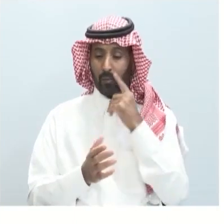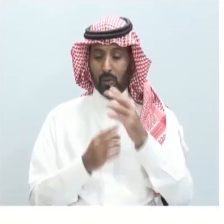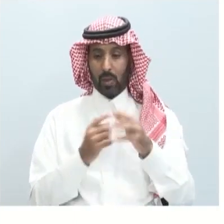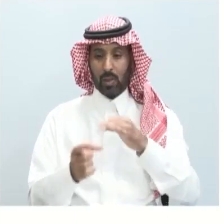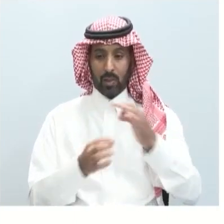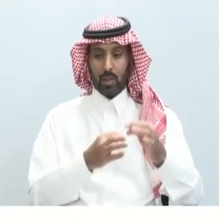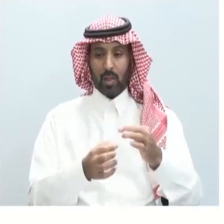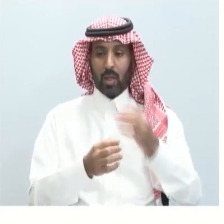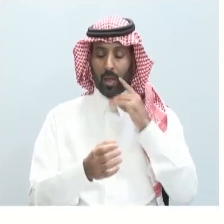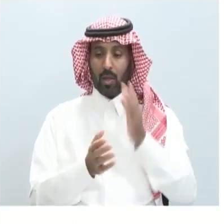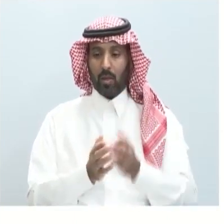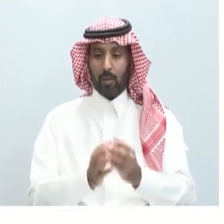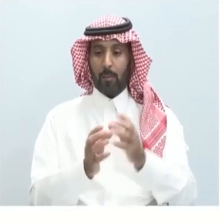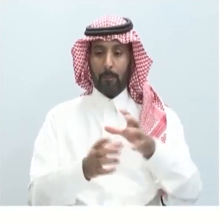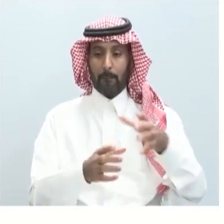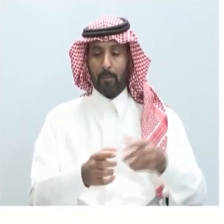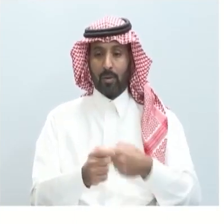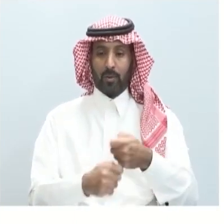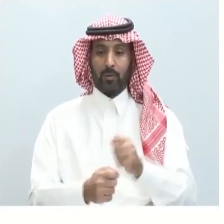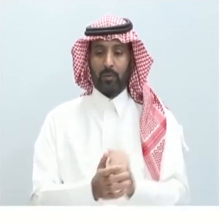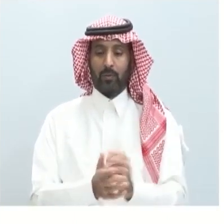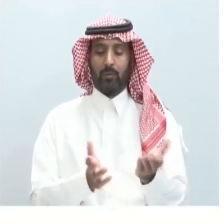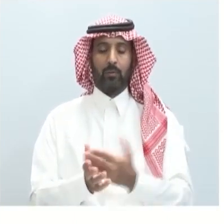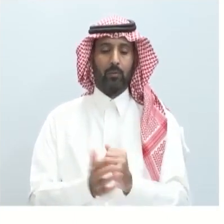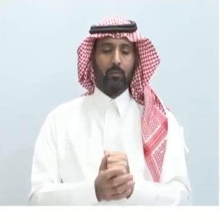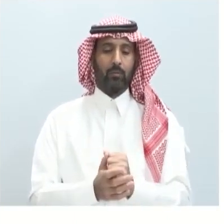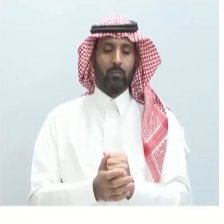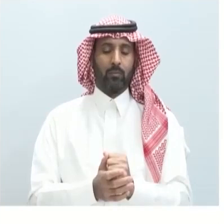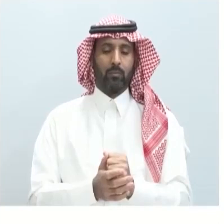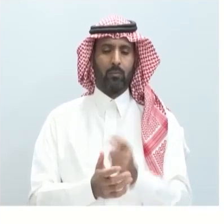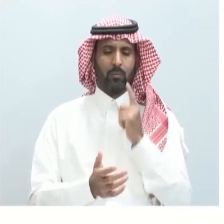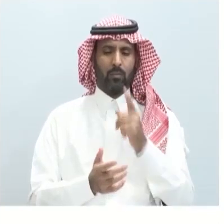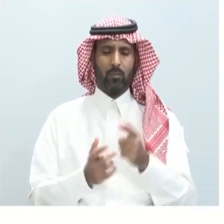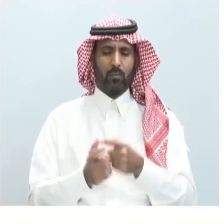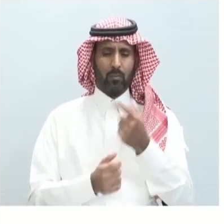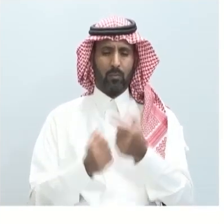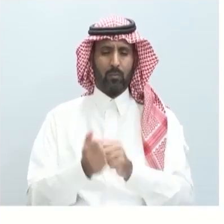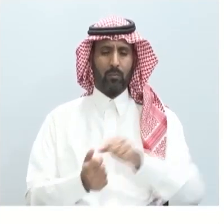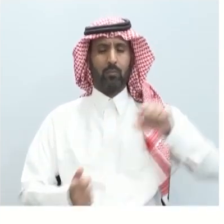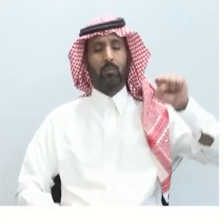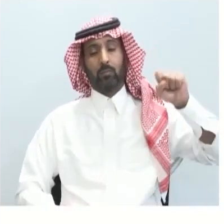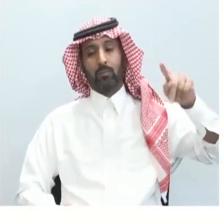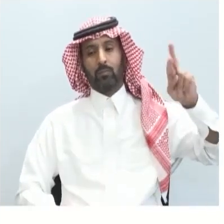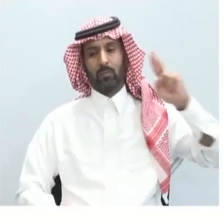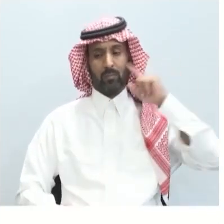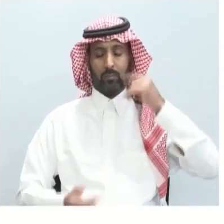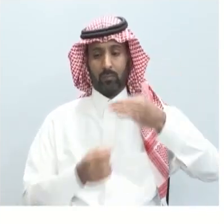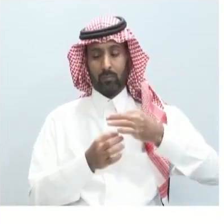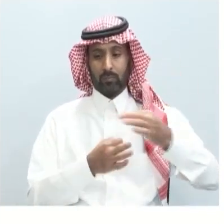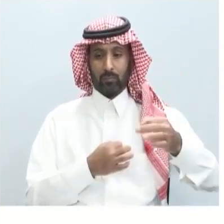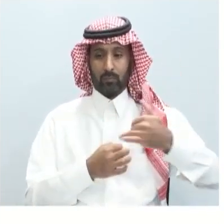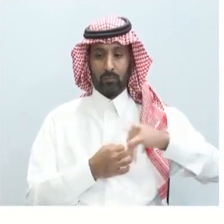government services benefit business? Again, how will streamlined government services